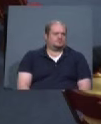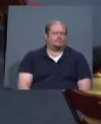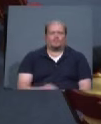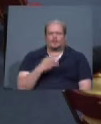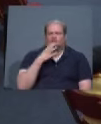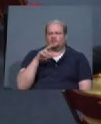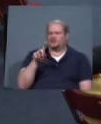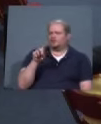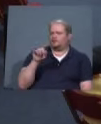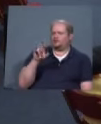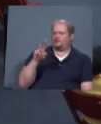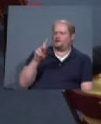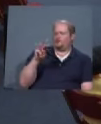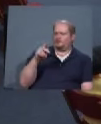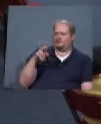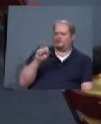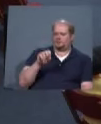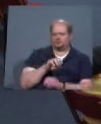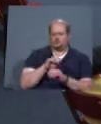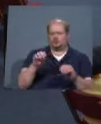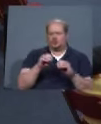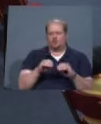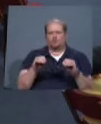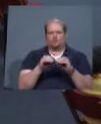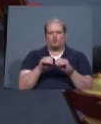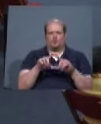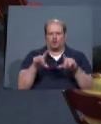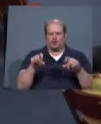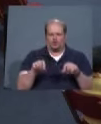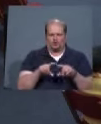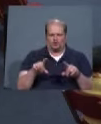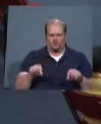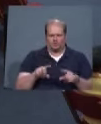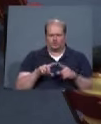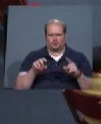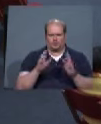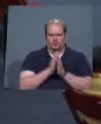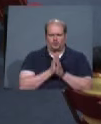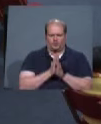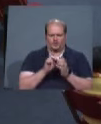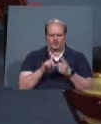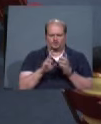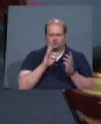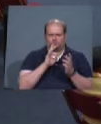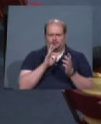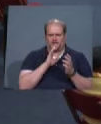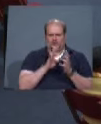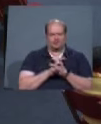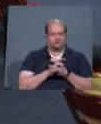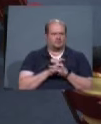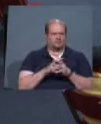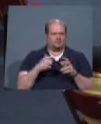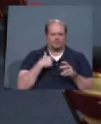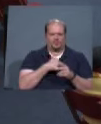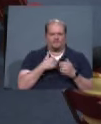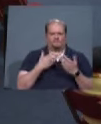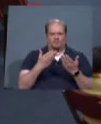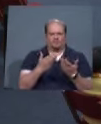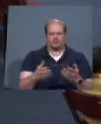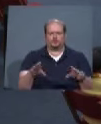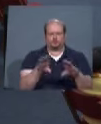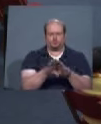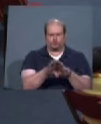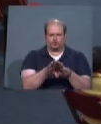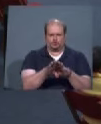Thank you, Director Kampuras. We have no further cards or requests to speak. We have a motion to